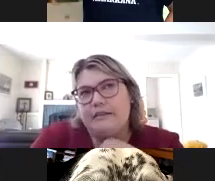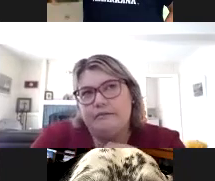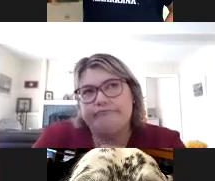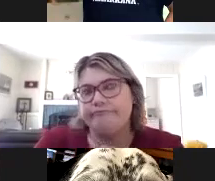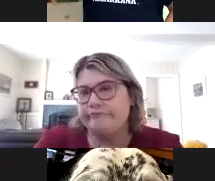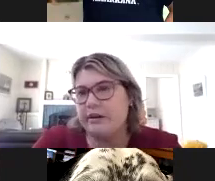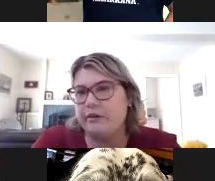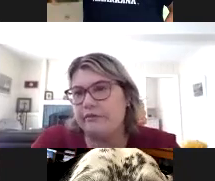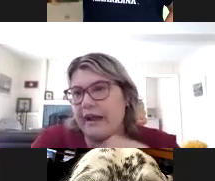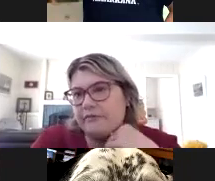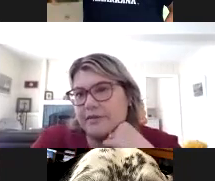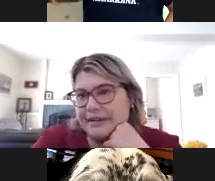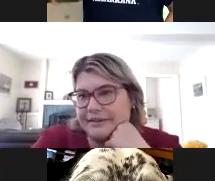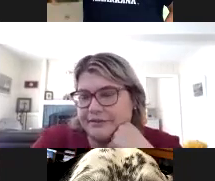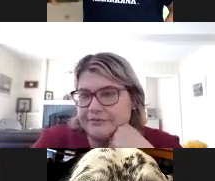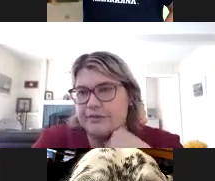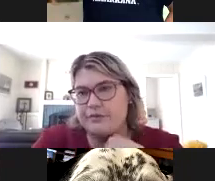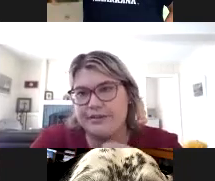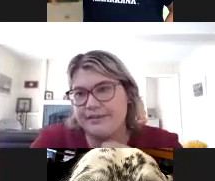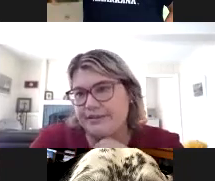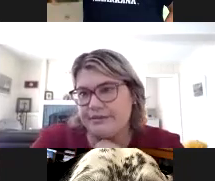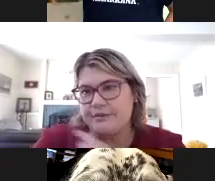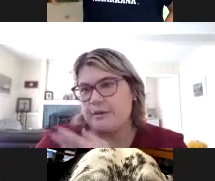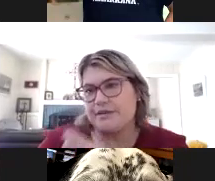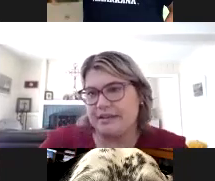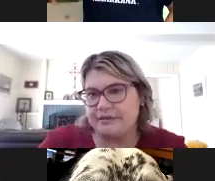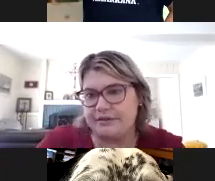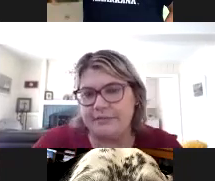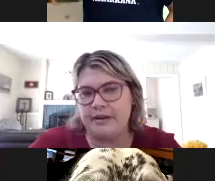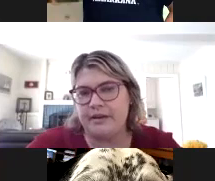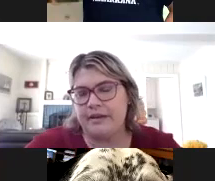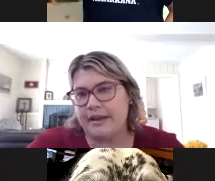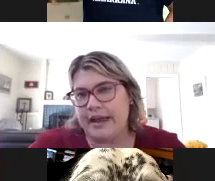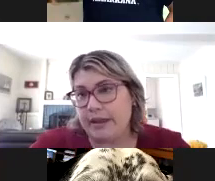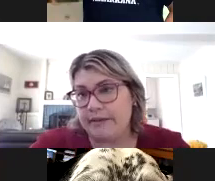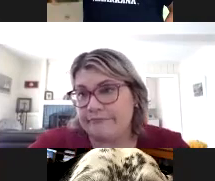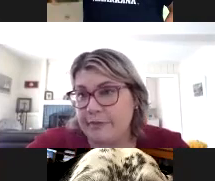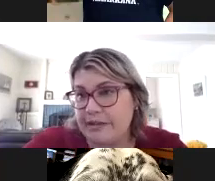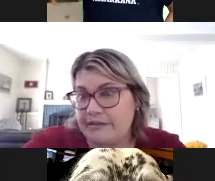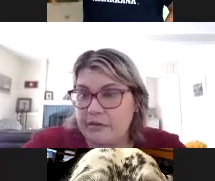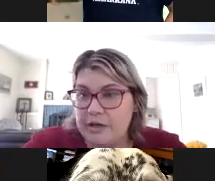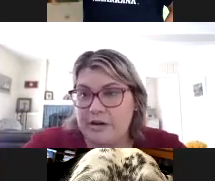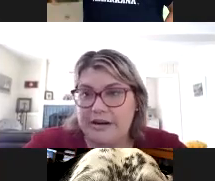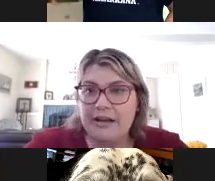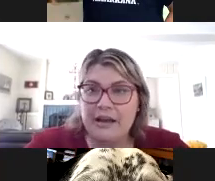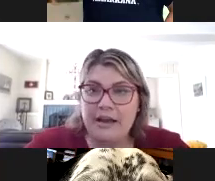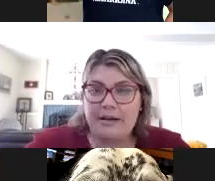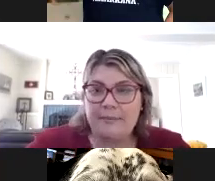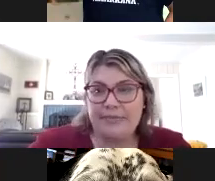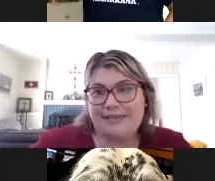and then 5% for Joe Jorgensen or 3% for Howie from the Green